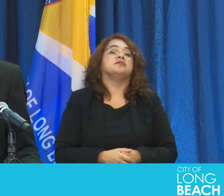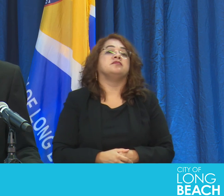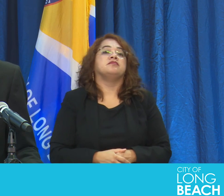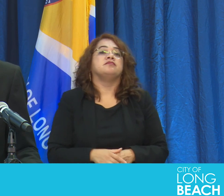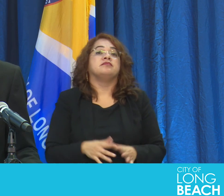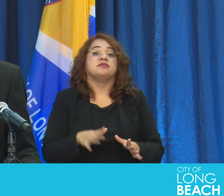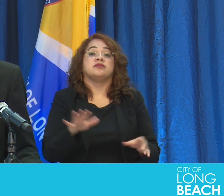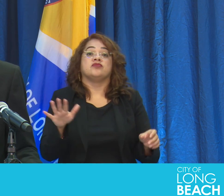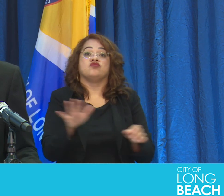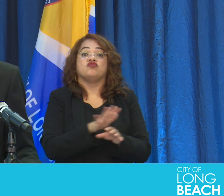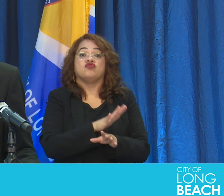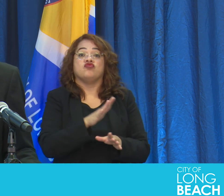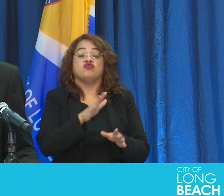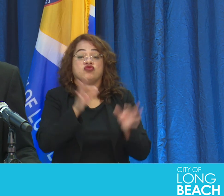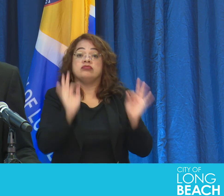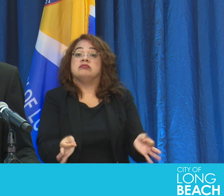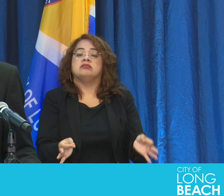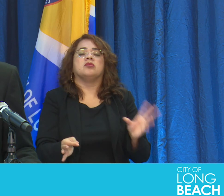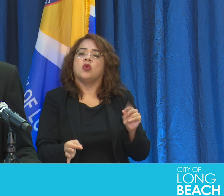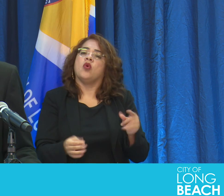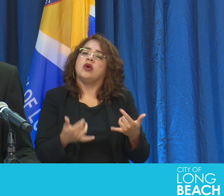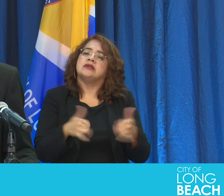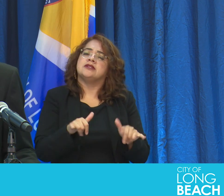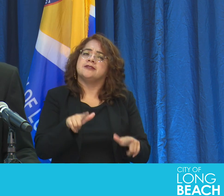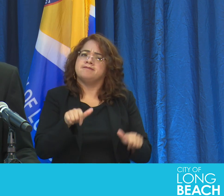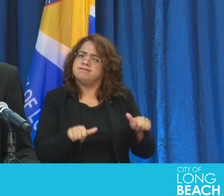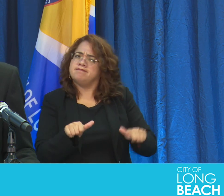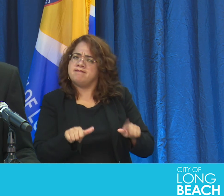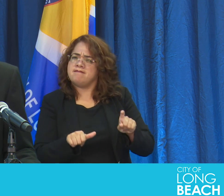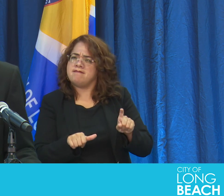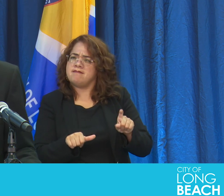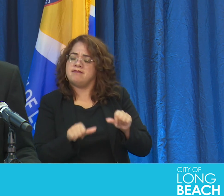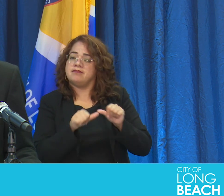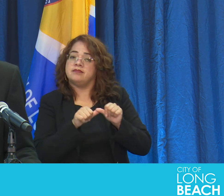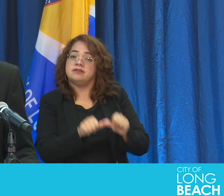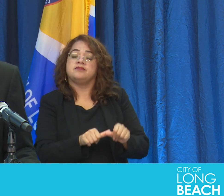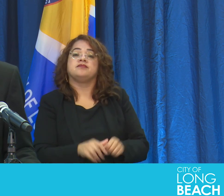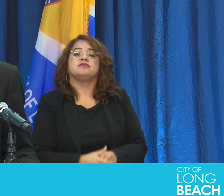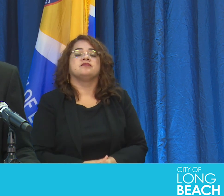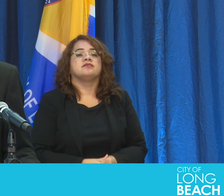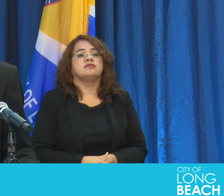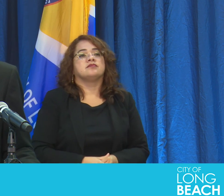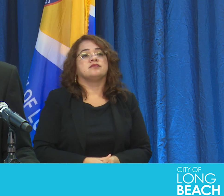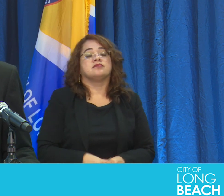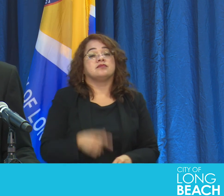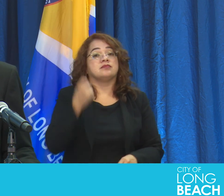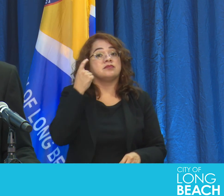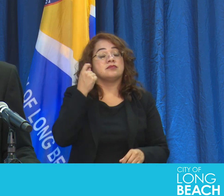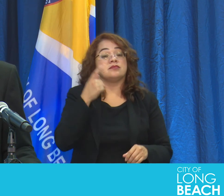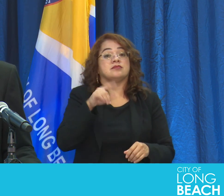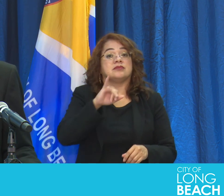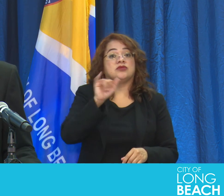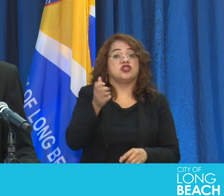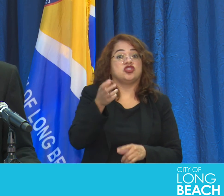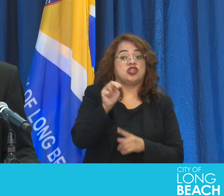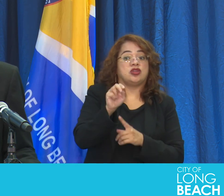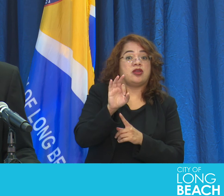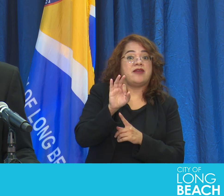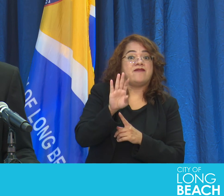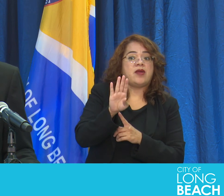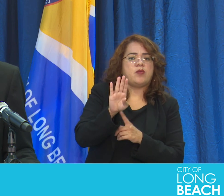but we also expect and think that if this COVID pandemic starts getting into early next year and going into the